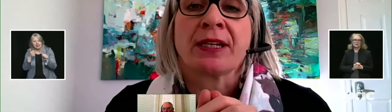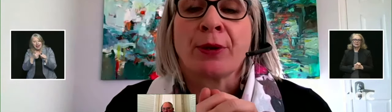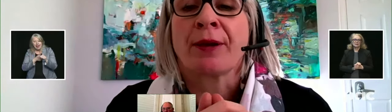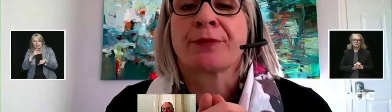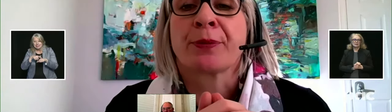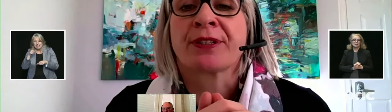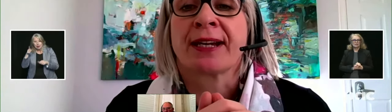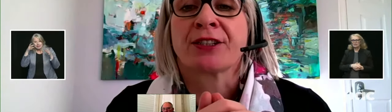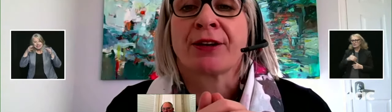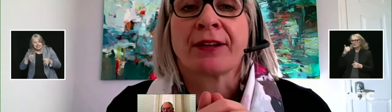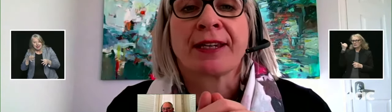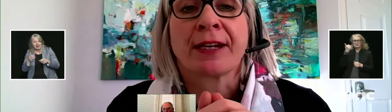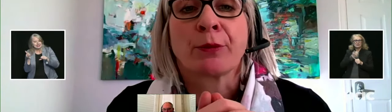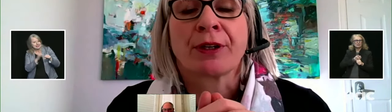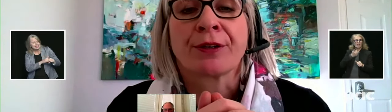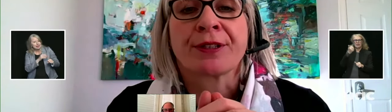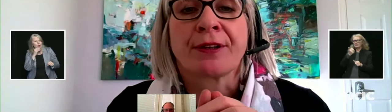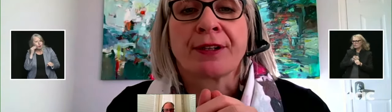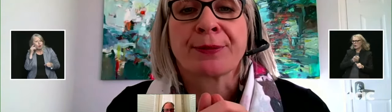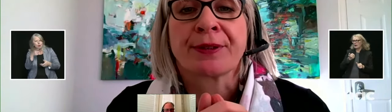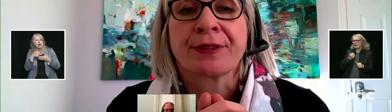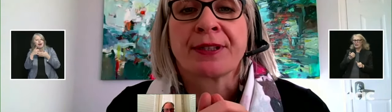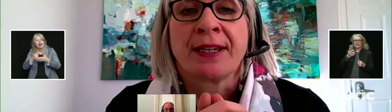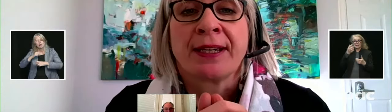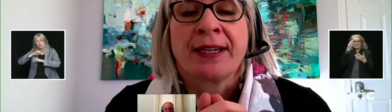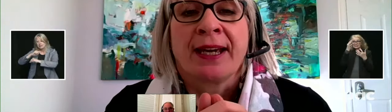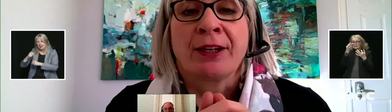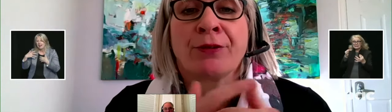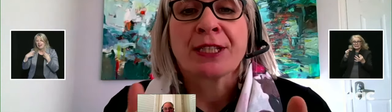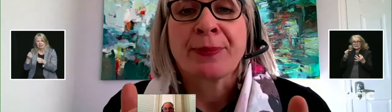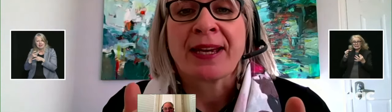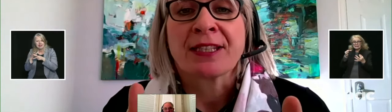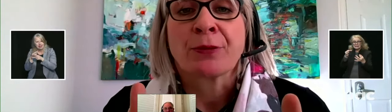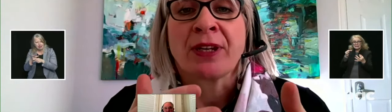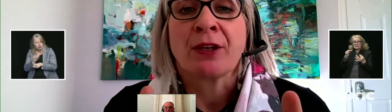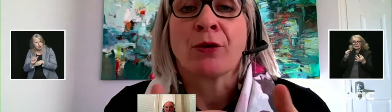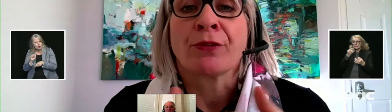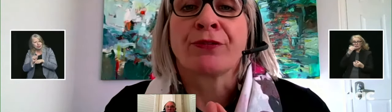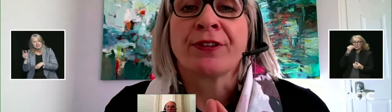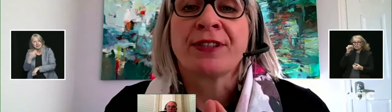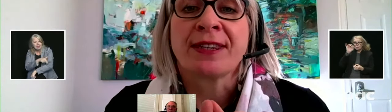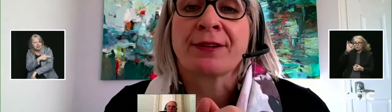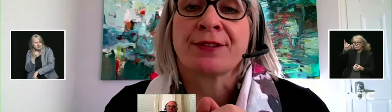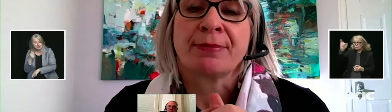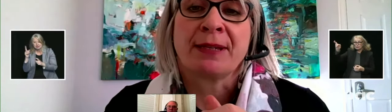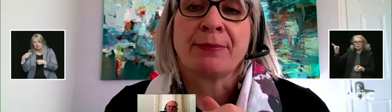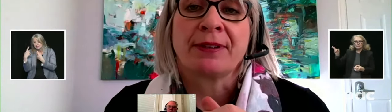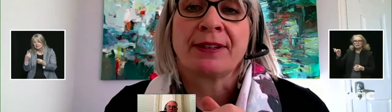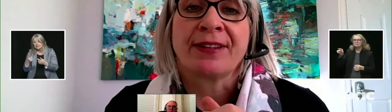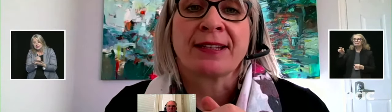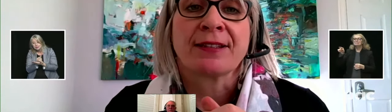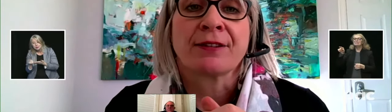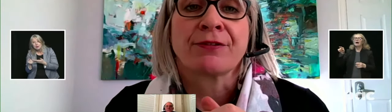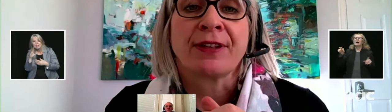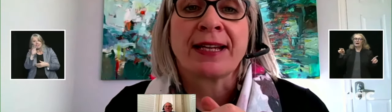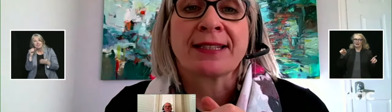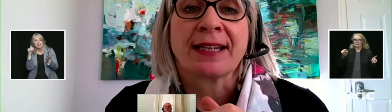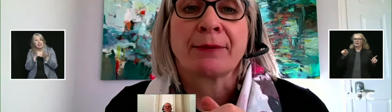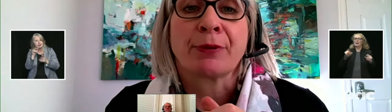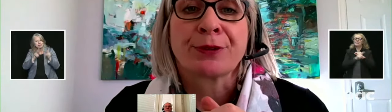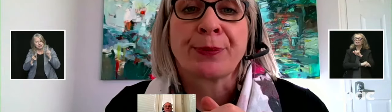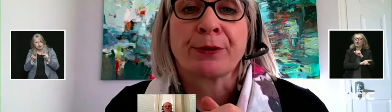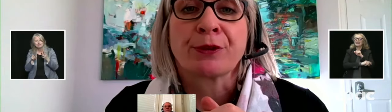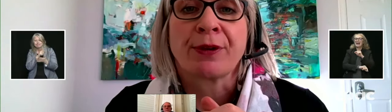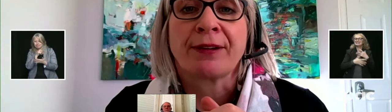this week, you helped protect our healthcare workers and hospitals. And over this past week, over 50,000 people have canceled their